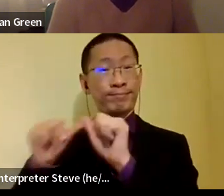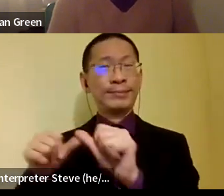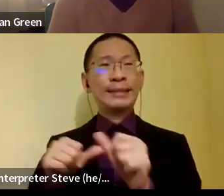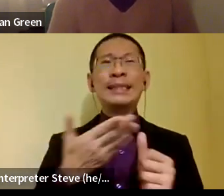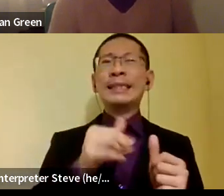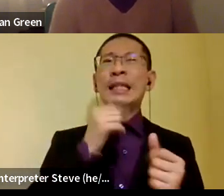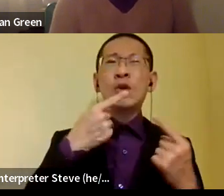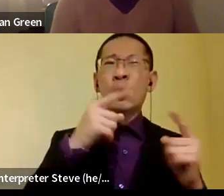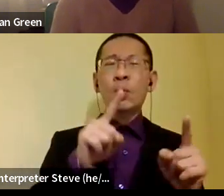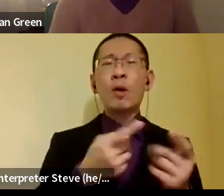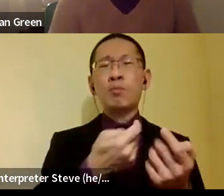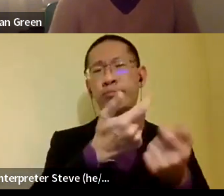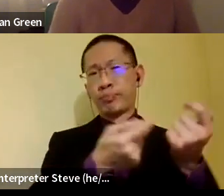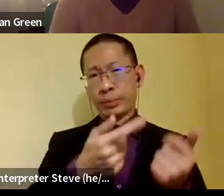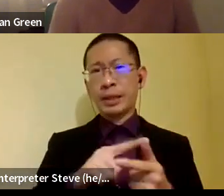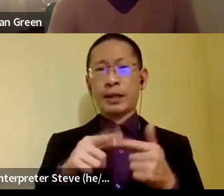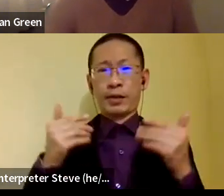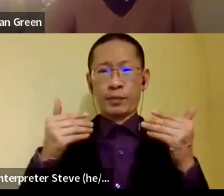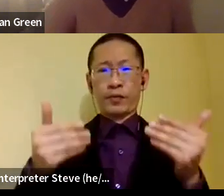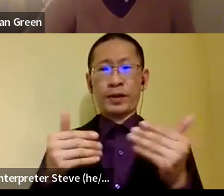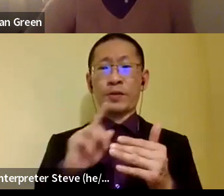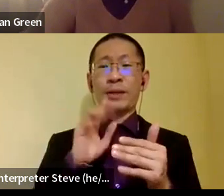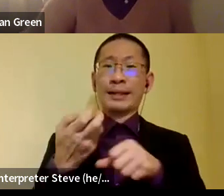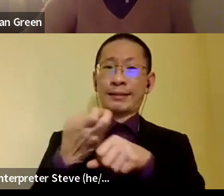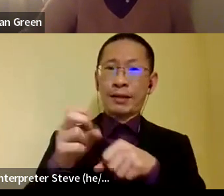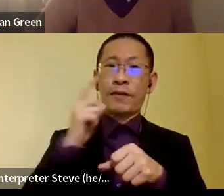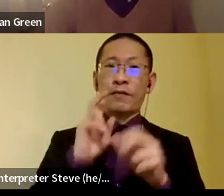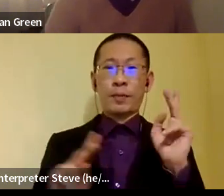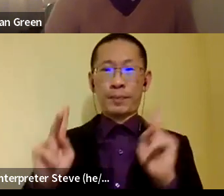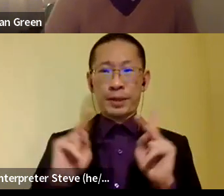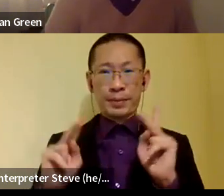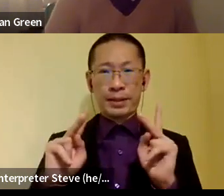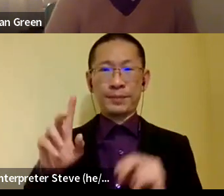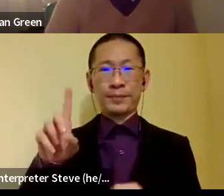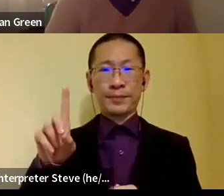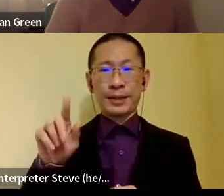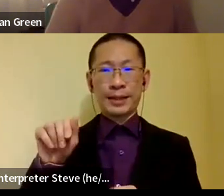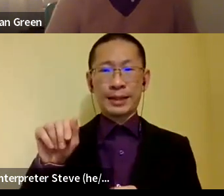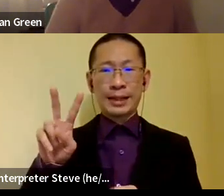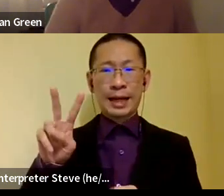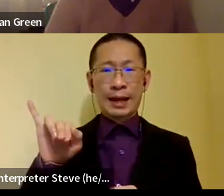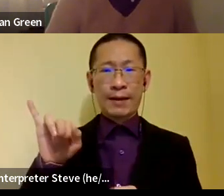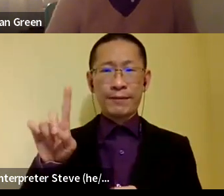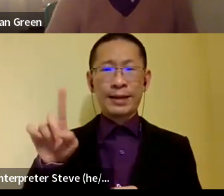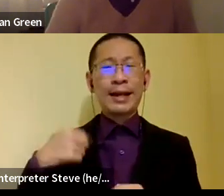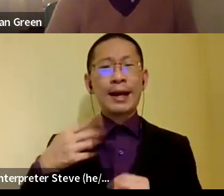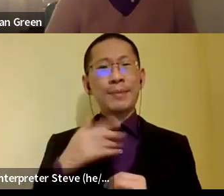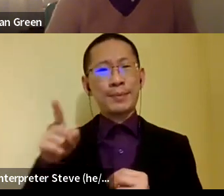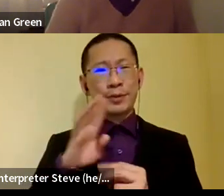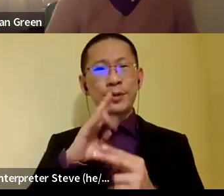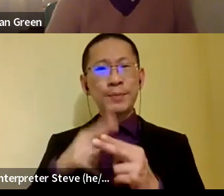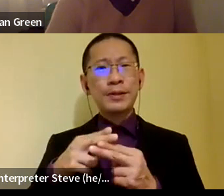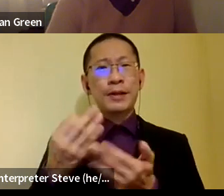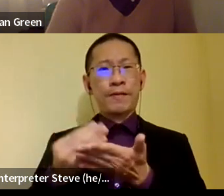move on. And that is really hard for folks. And David, I'm so glad you mentioned the fundraising element to